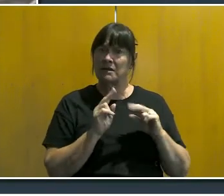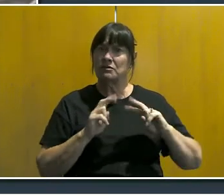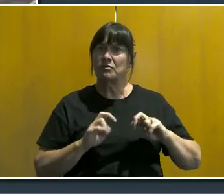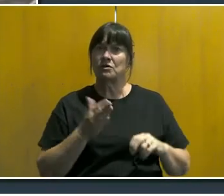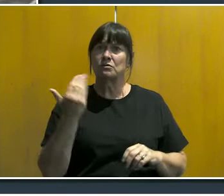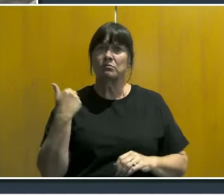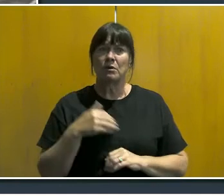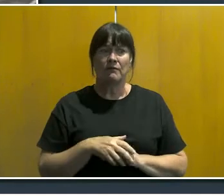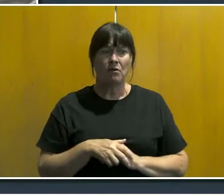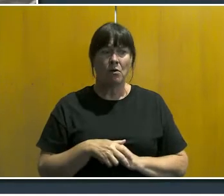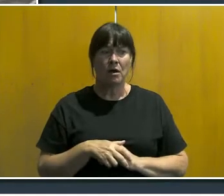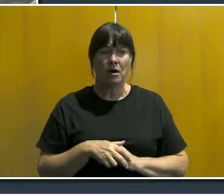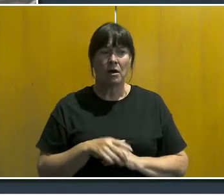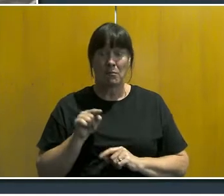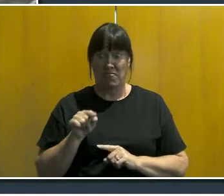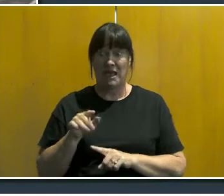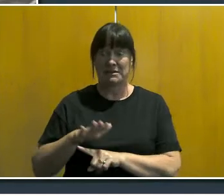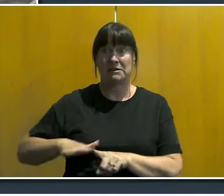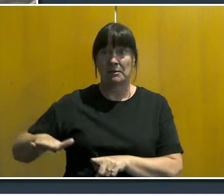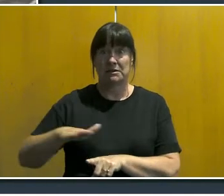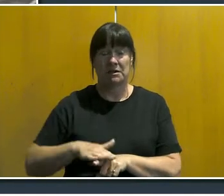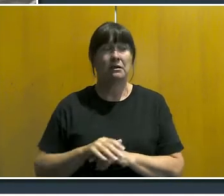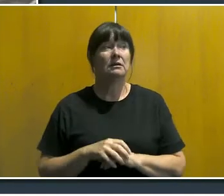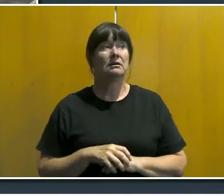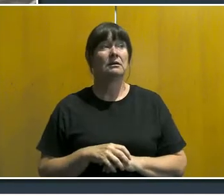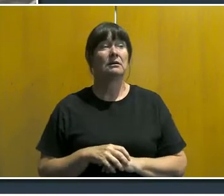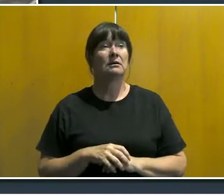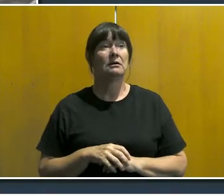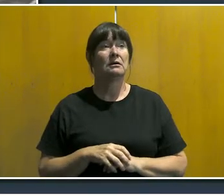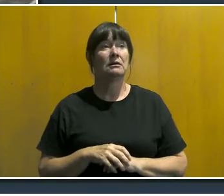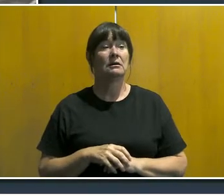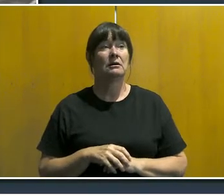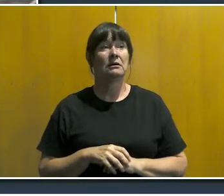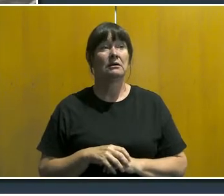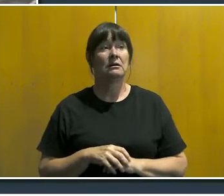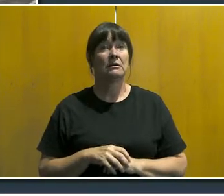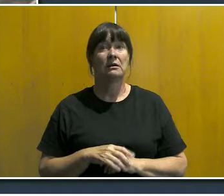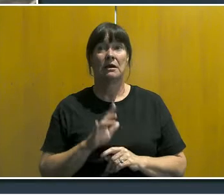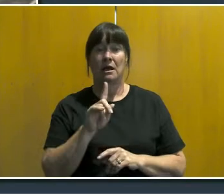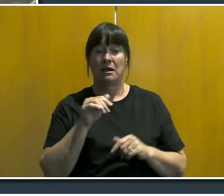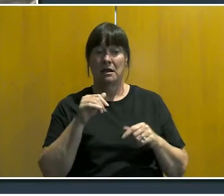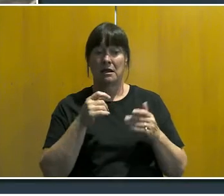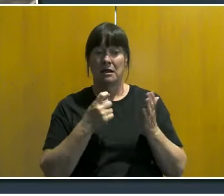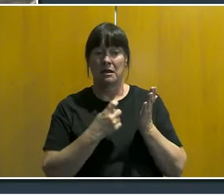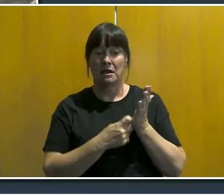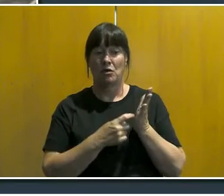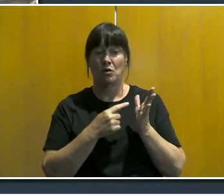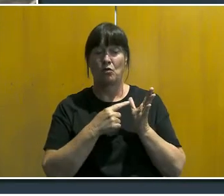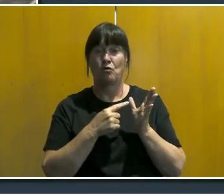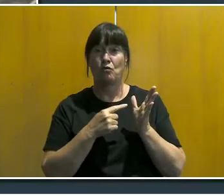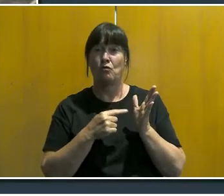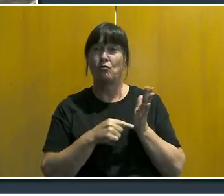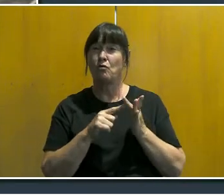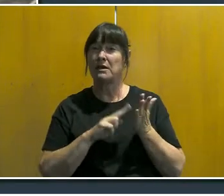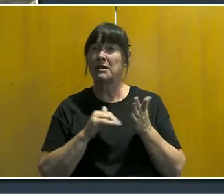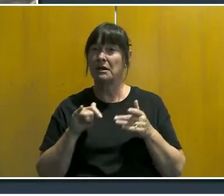into this particular circumstance. There is in our rating portfolio, we have